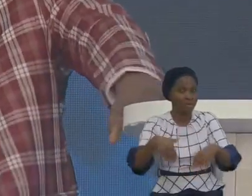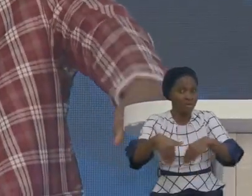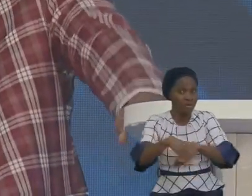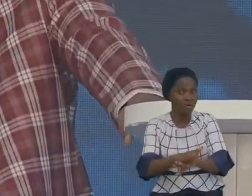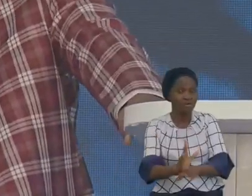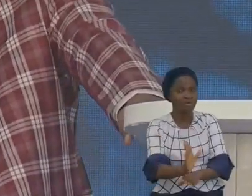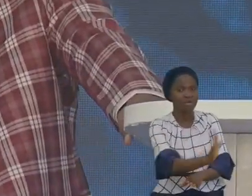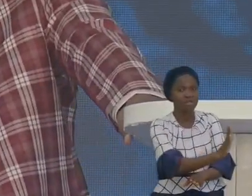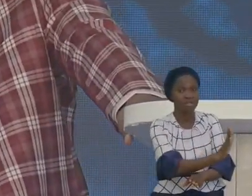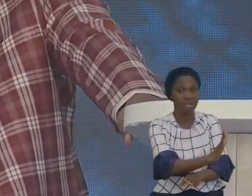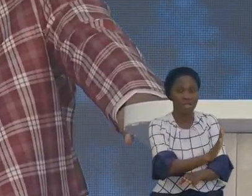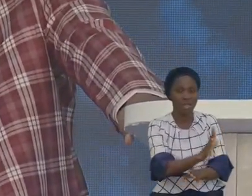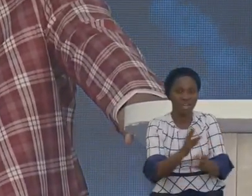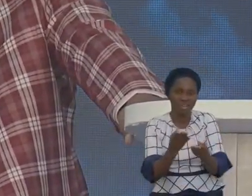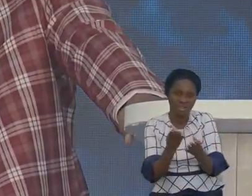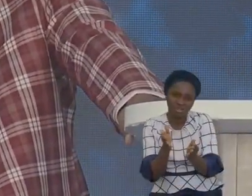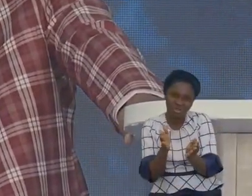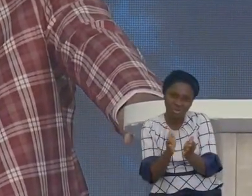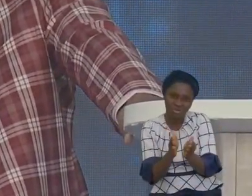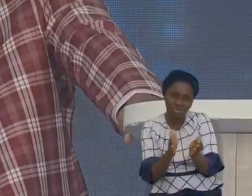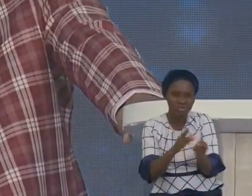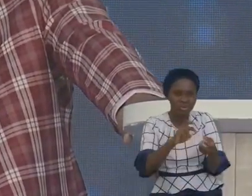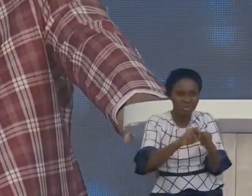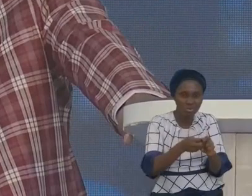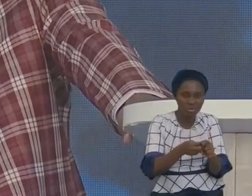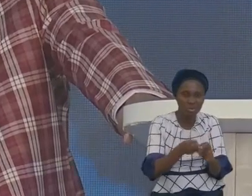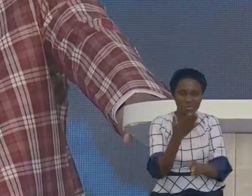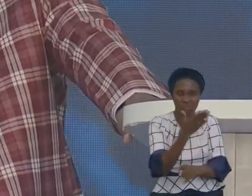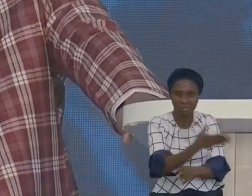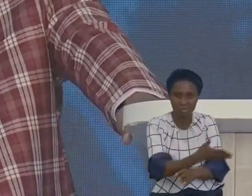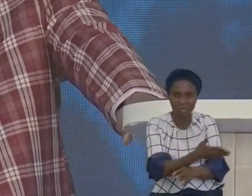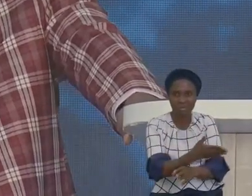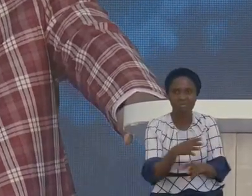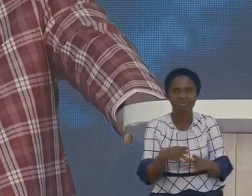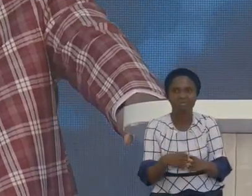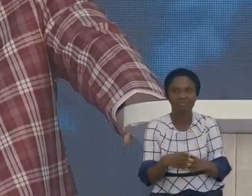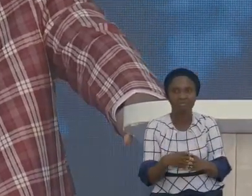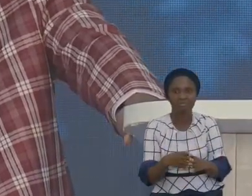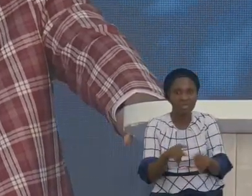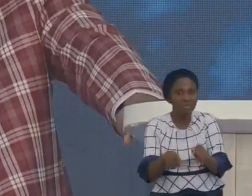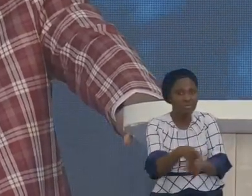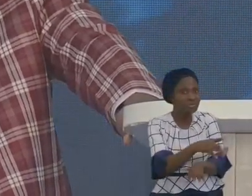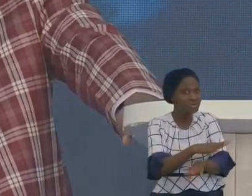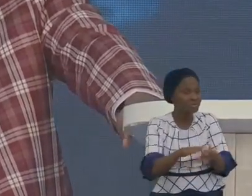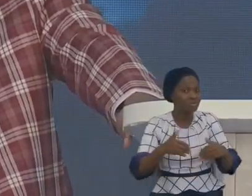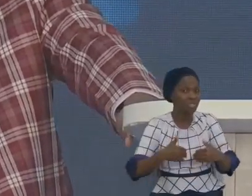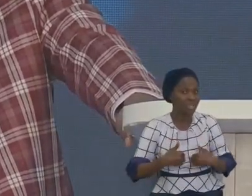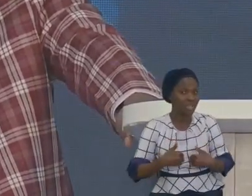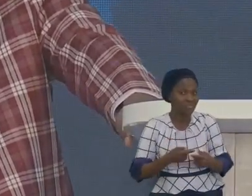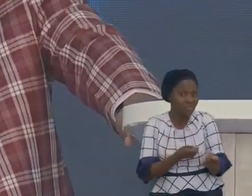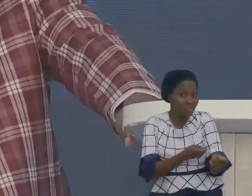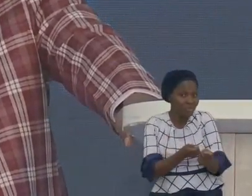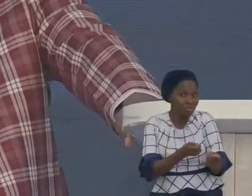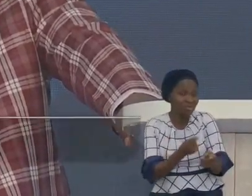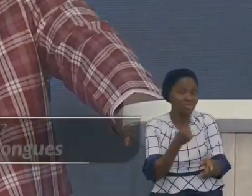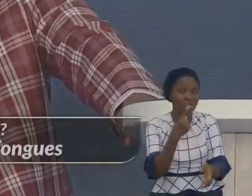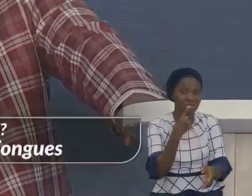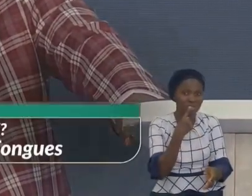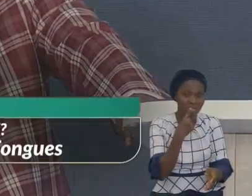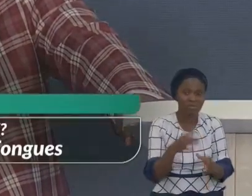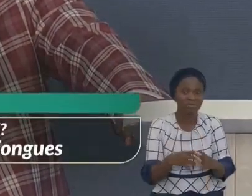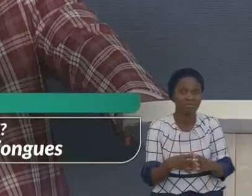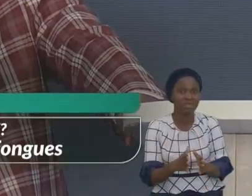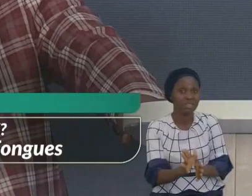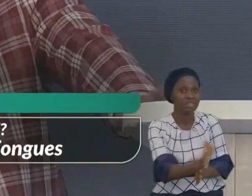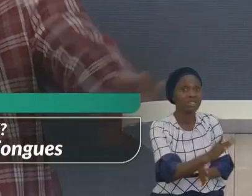but they do not have tamed tongues, their tongues will be bringing them down every time.